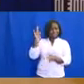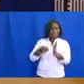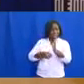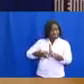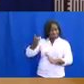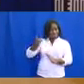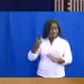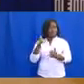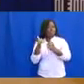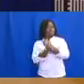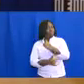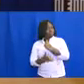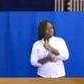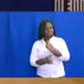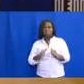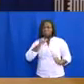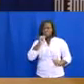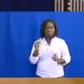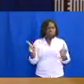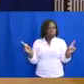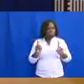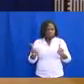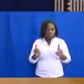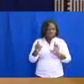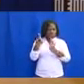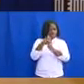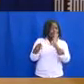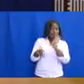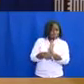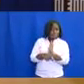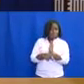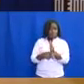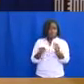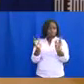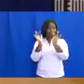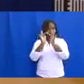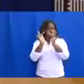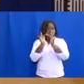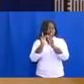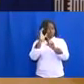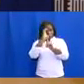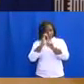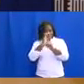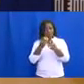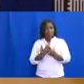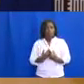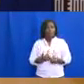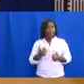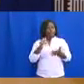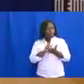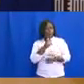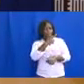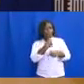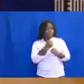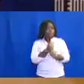economies, are not implementing a policy of enhanced contact tracing, and this makes our